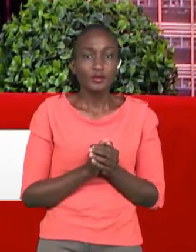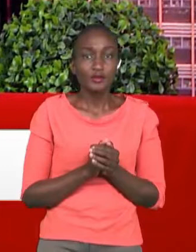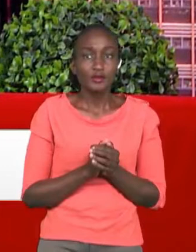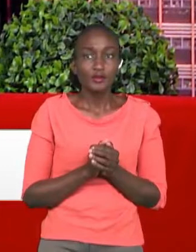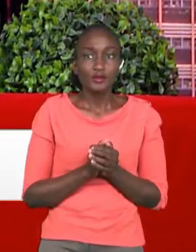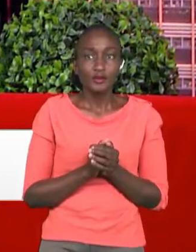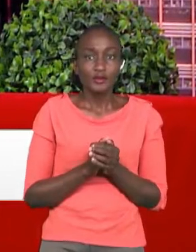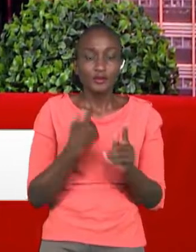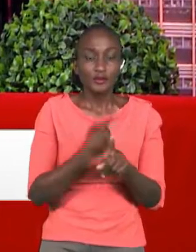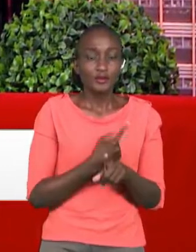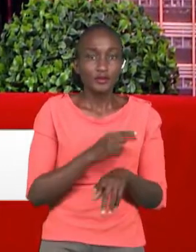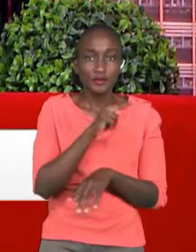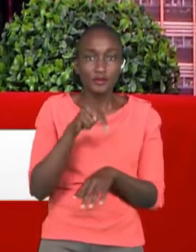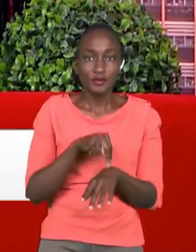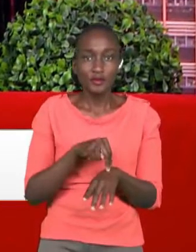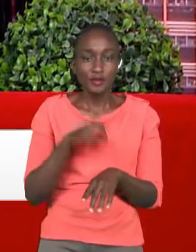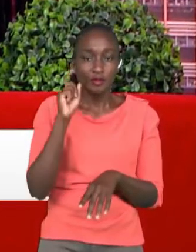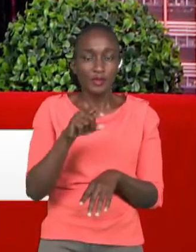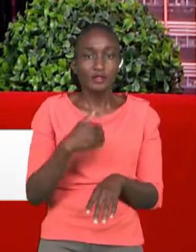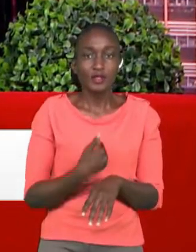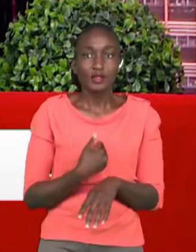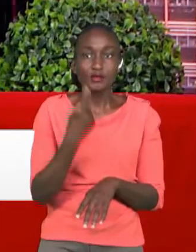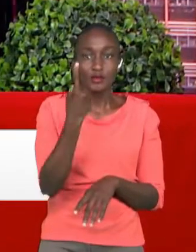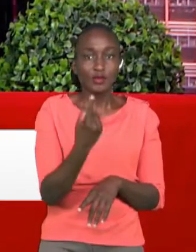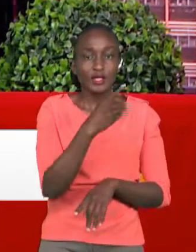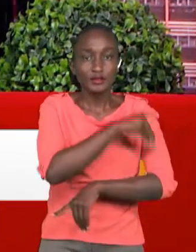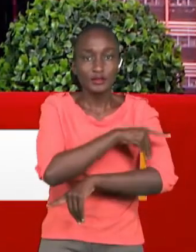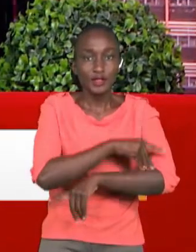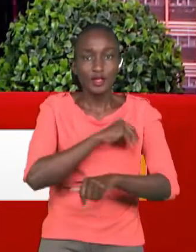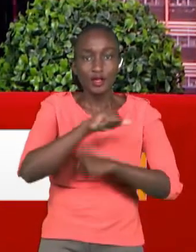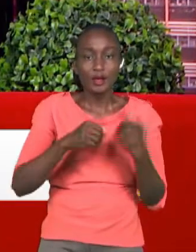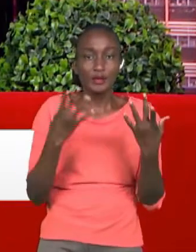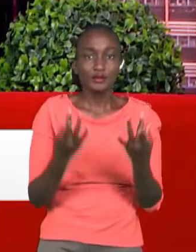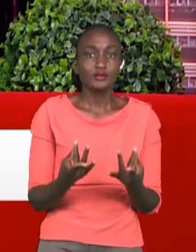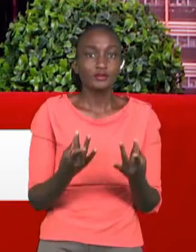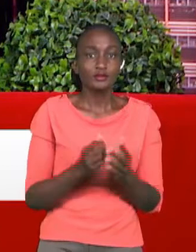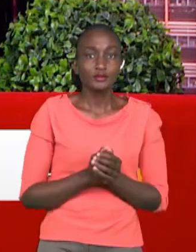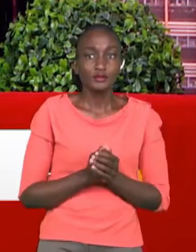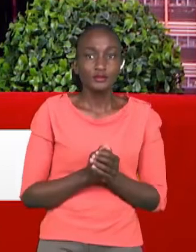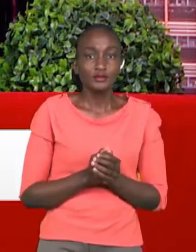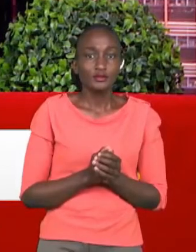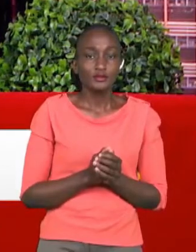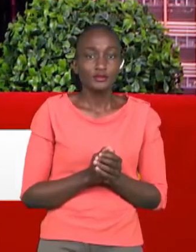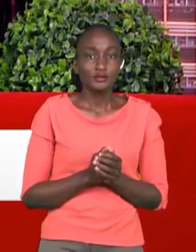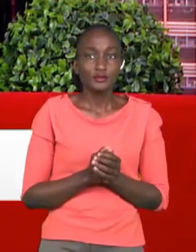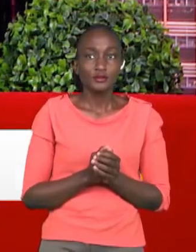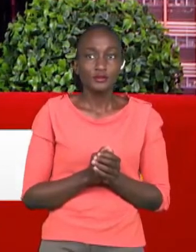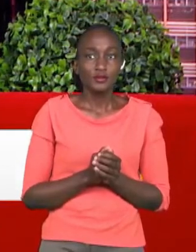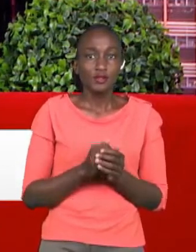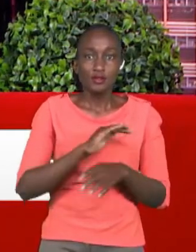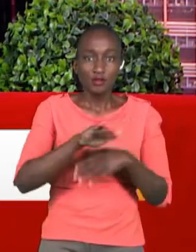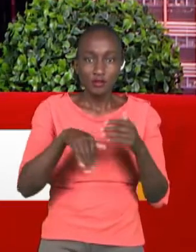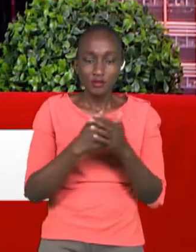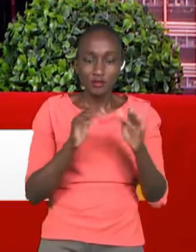United Nations that we must have one International Yoga Day. At least whole world should know about it. It's